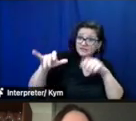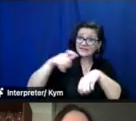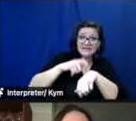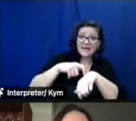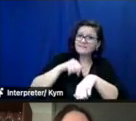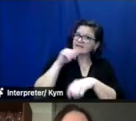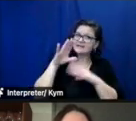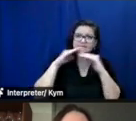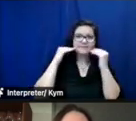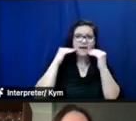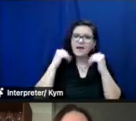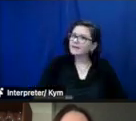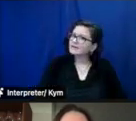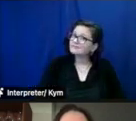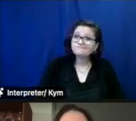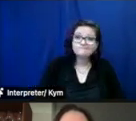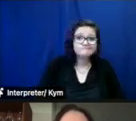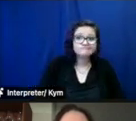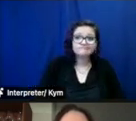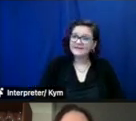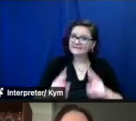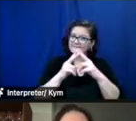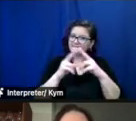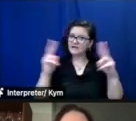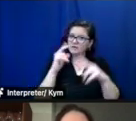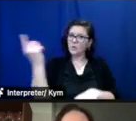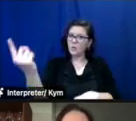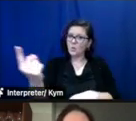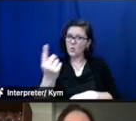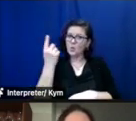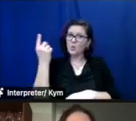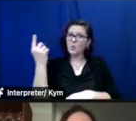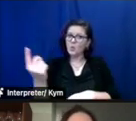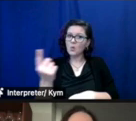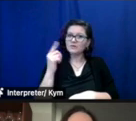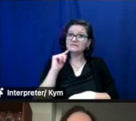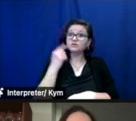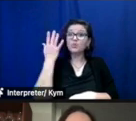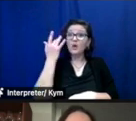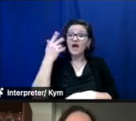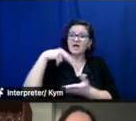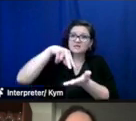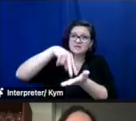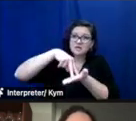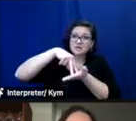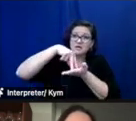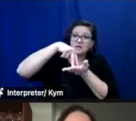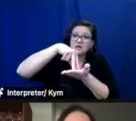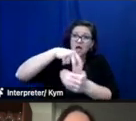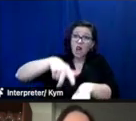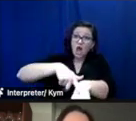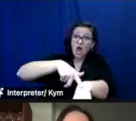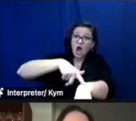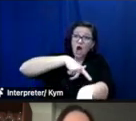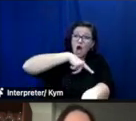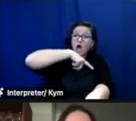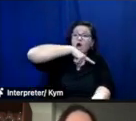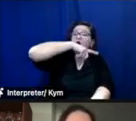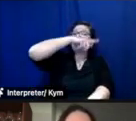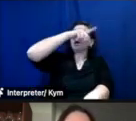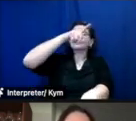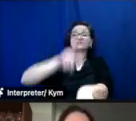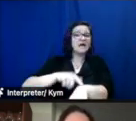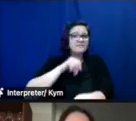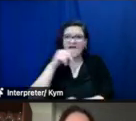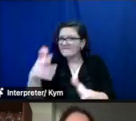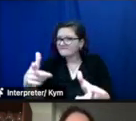they? Nope. It was very early for early photographer, and because it took a long time for the photograph to set, and so if you were smiling, you